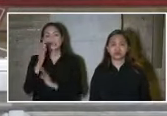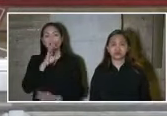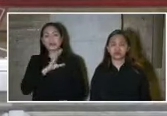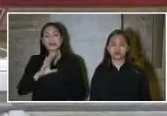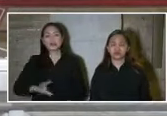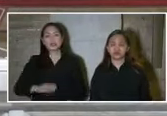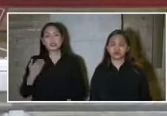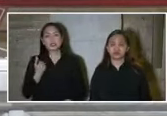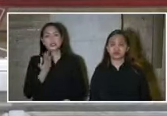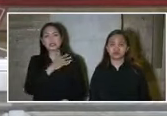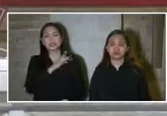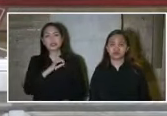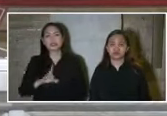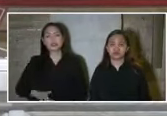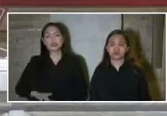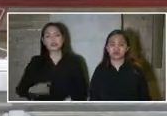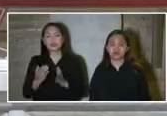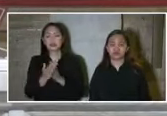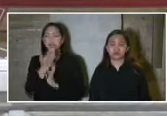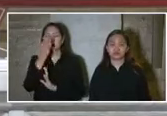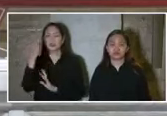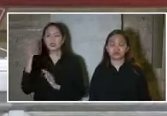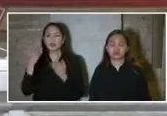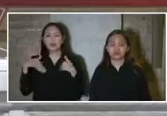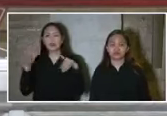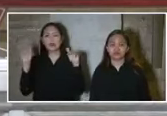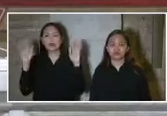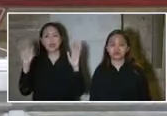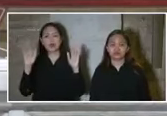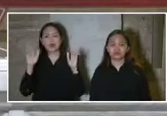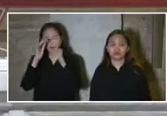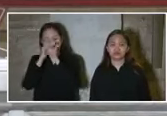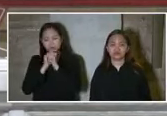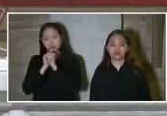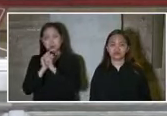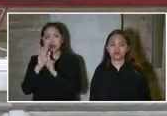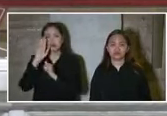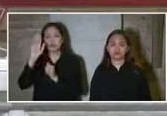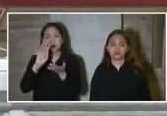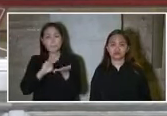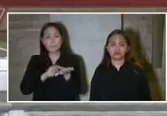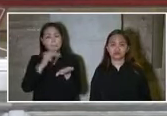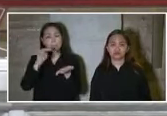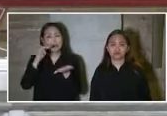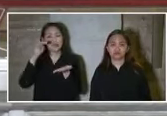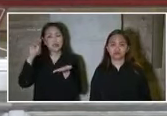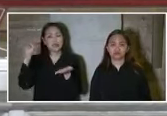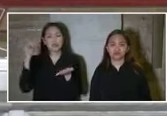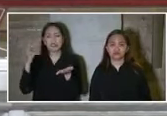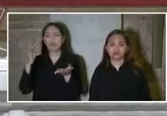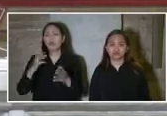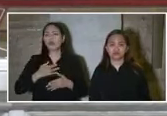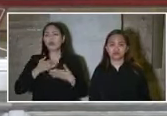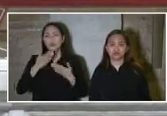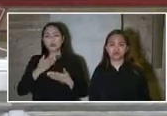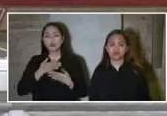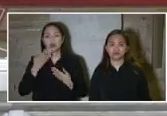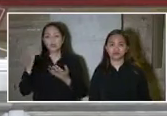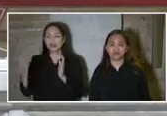our Lord. Through him, the host of angels adores your majesty and rejoices in your